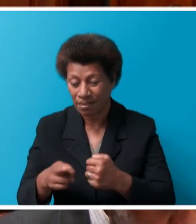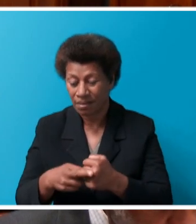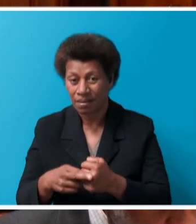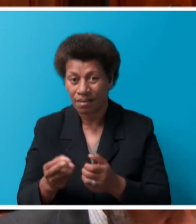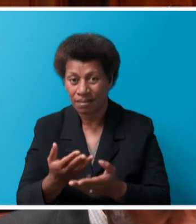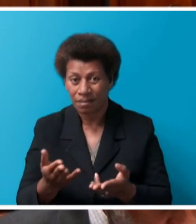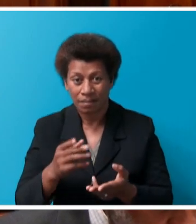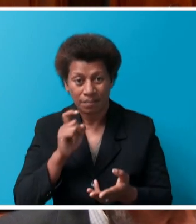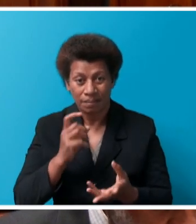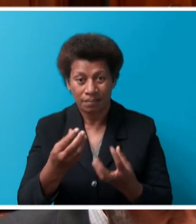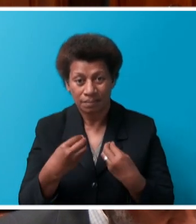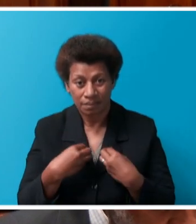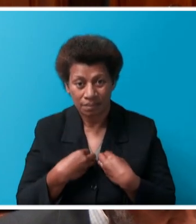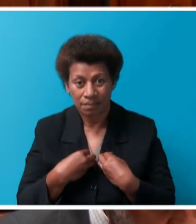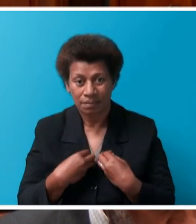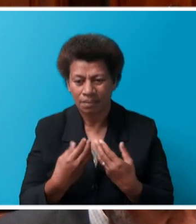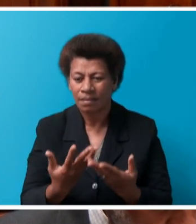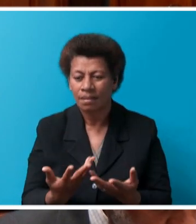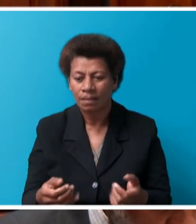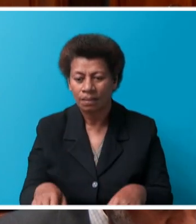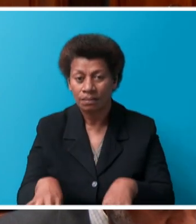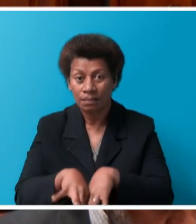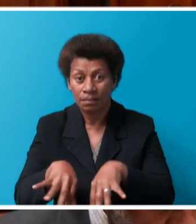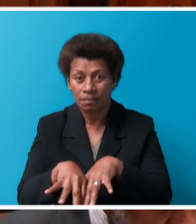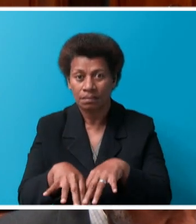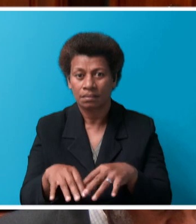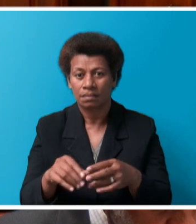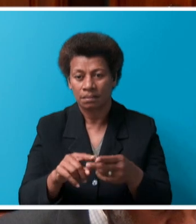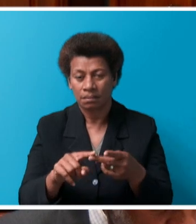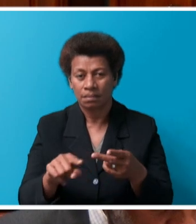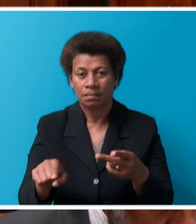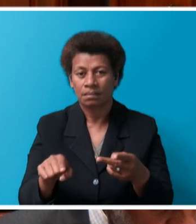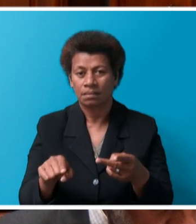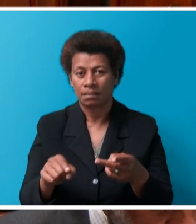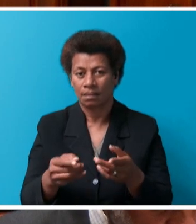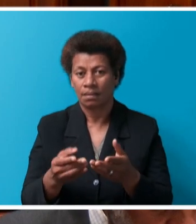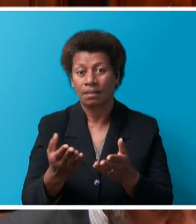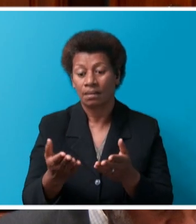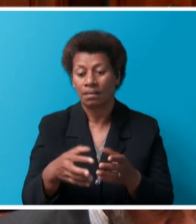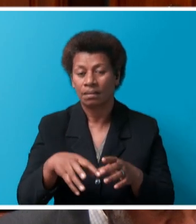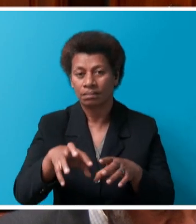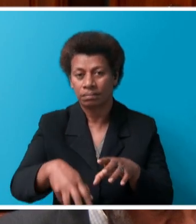of weirs, and also the procuring of dredges and excavators